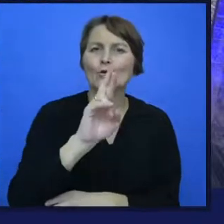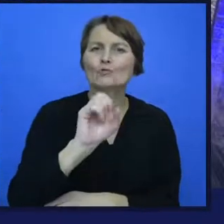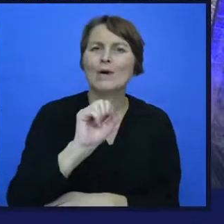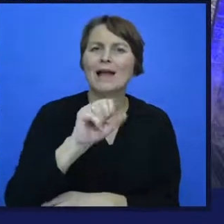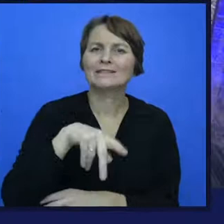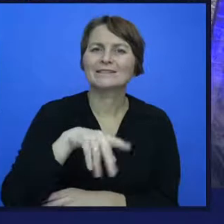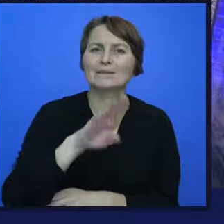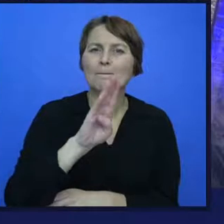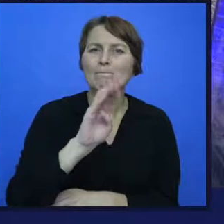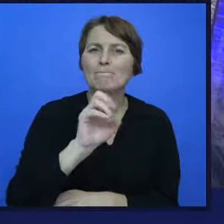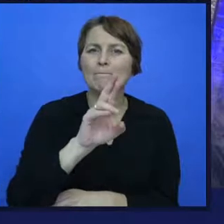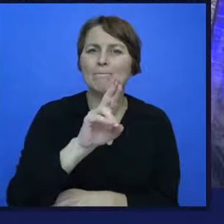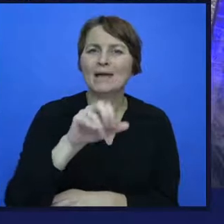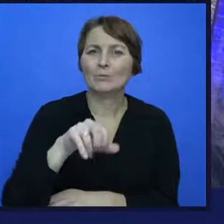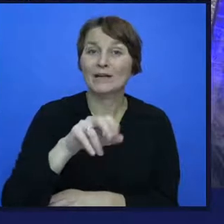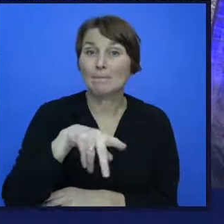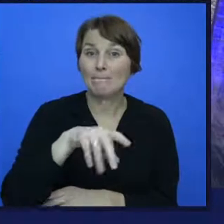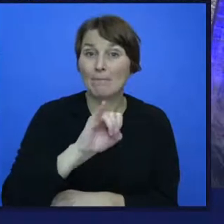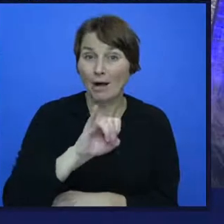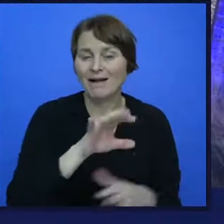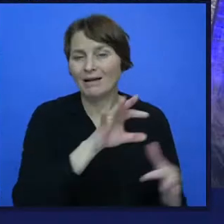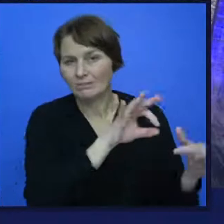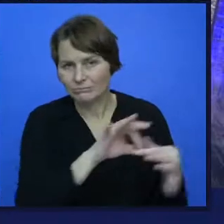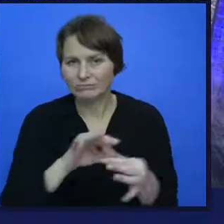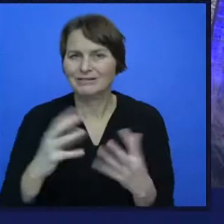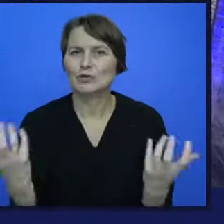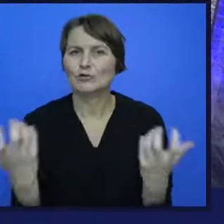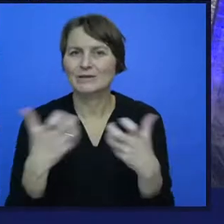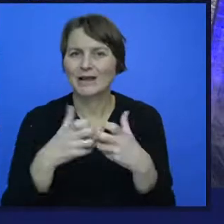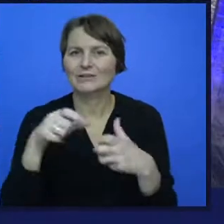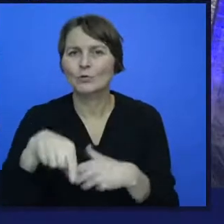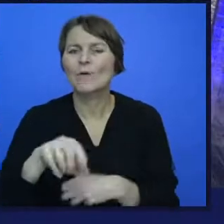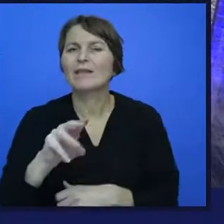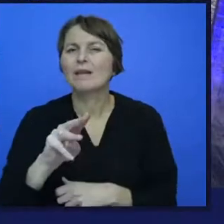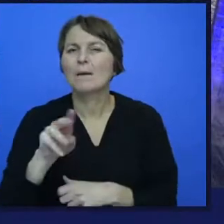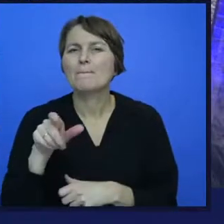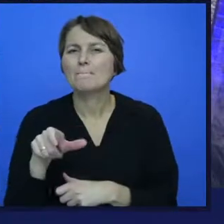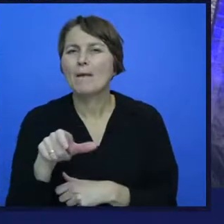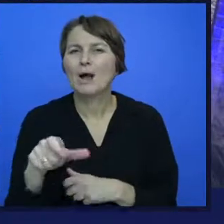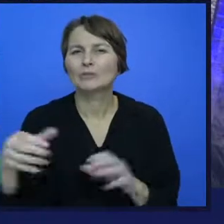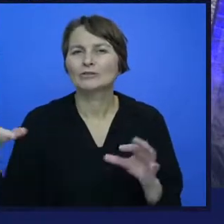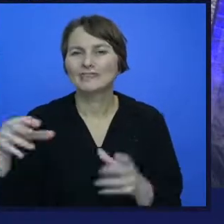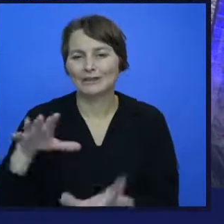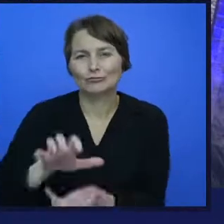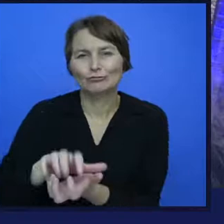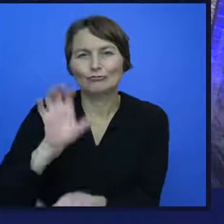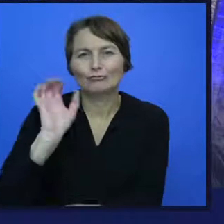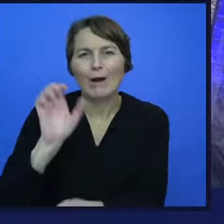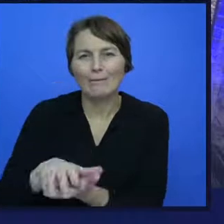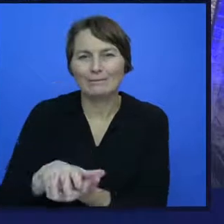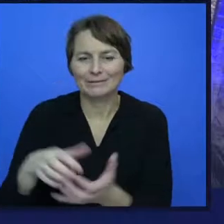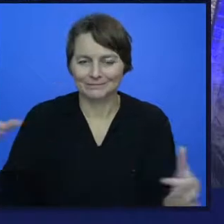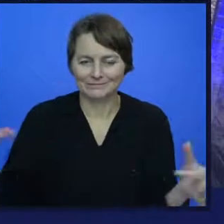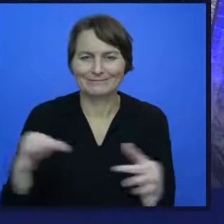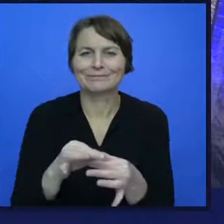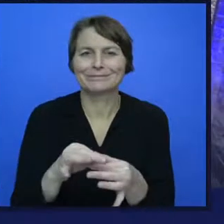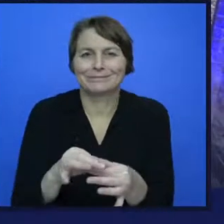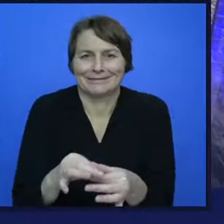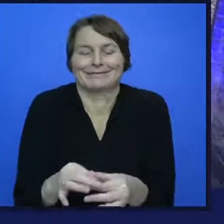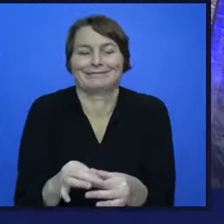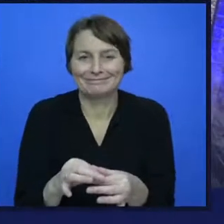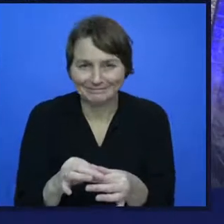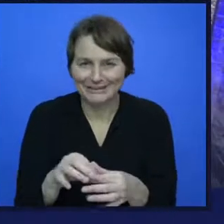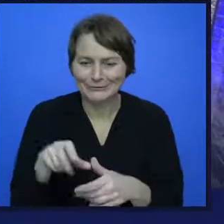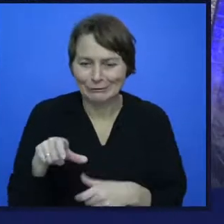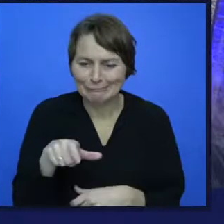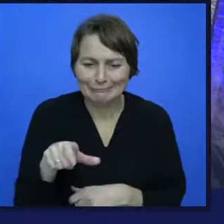and understanding the travel patterns of mice inside of warehouses. And that was from an IoT experiment to see if we can even